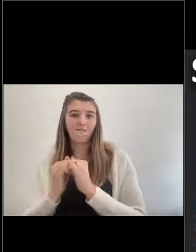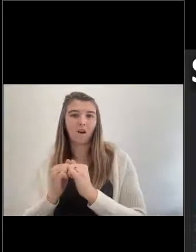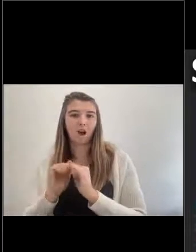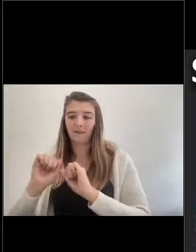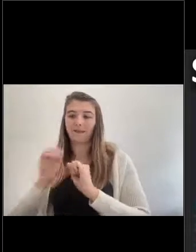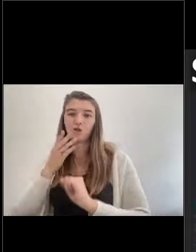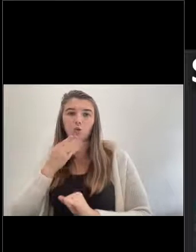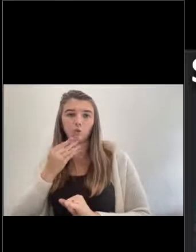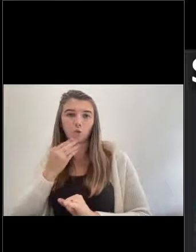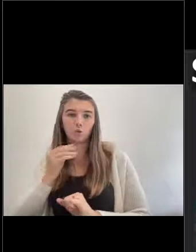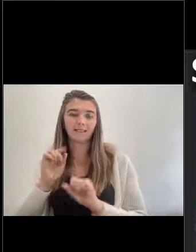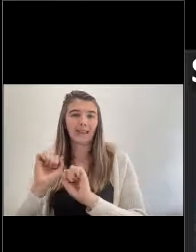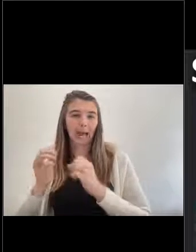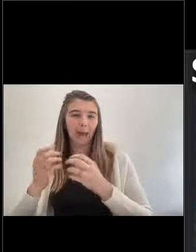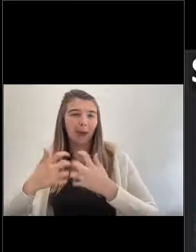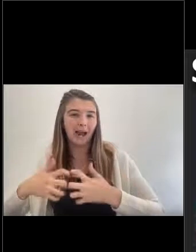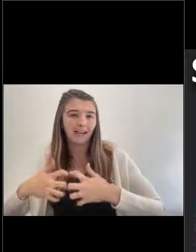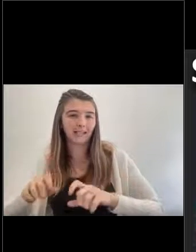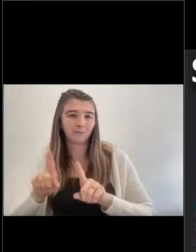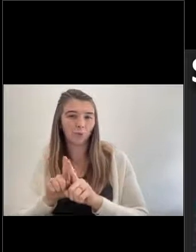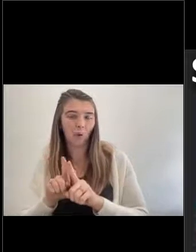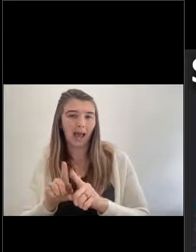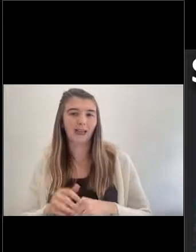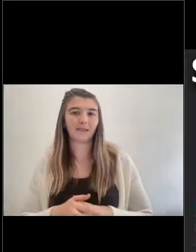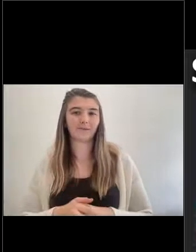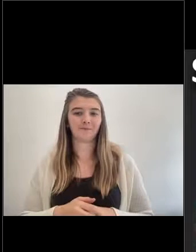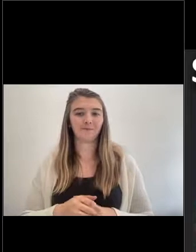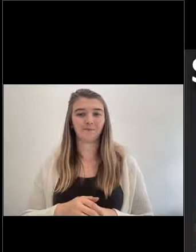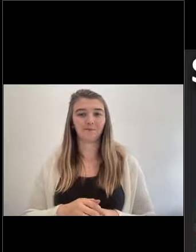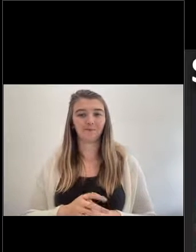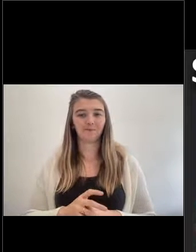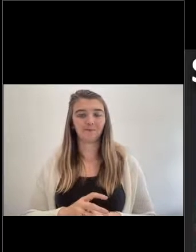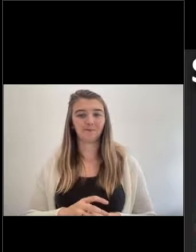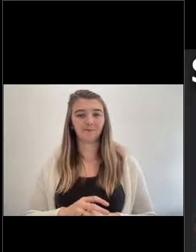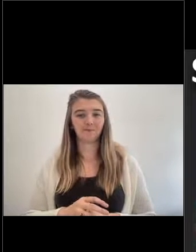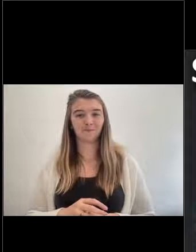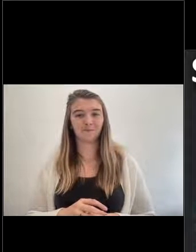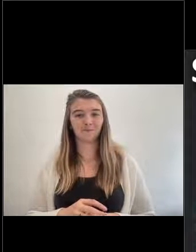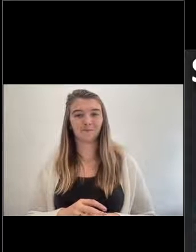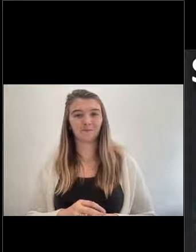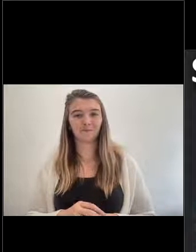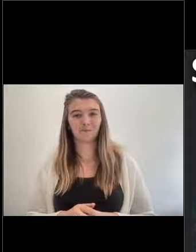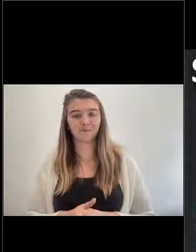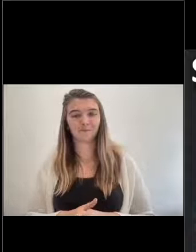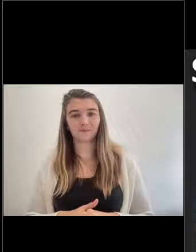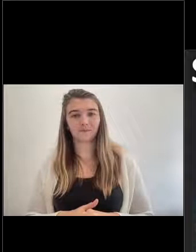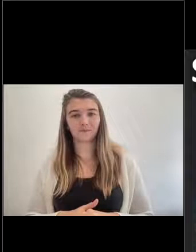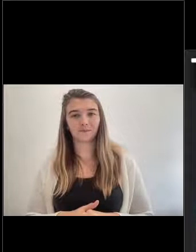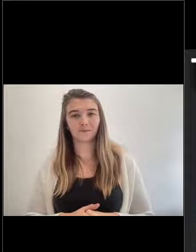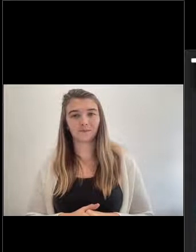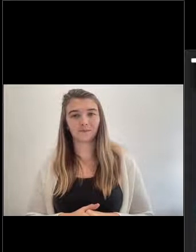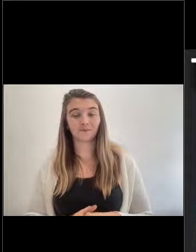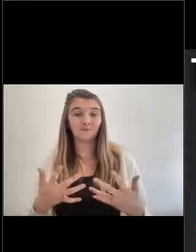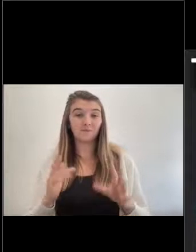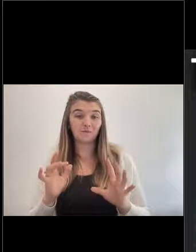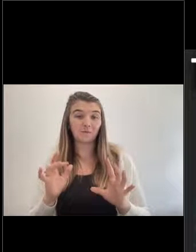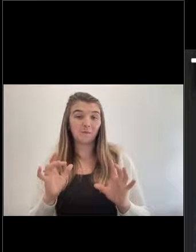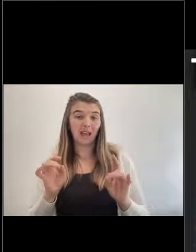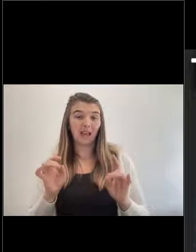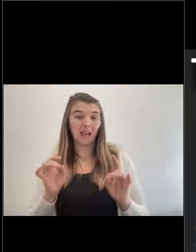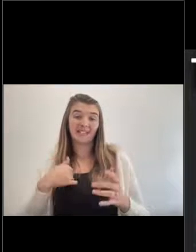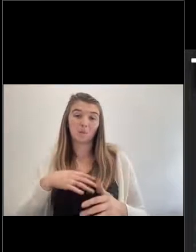little bit more work into looking at the pathway that Bacillus seems to use for this. And with that, I would just like to thank everyone that